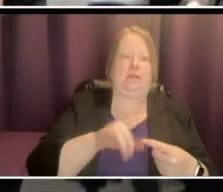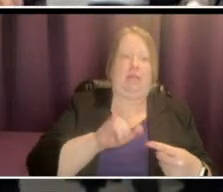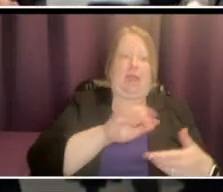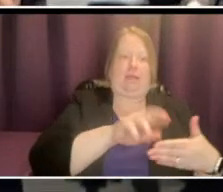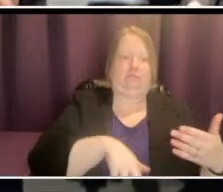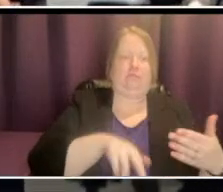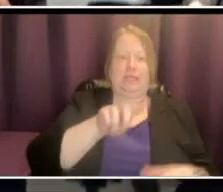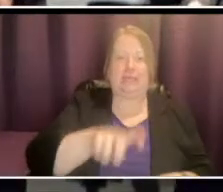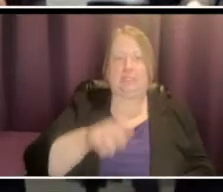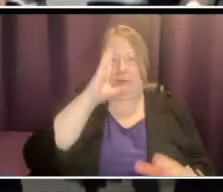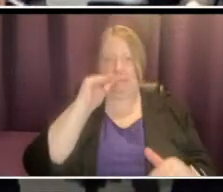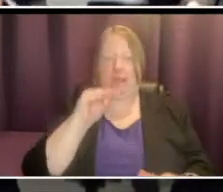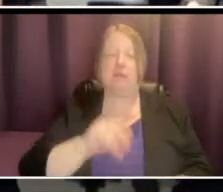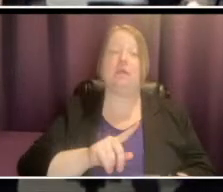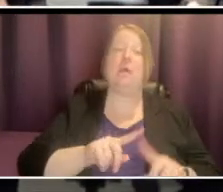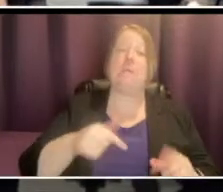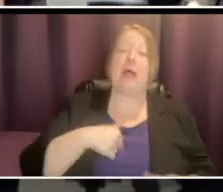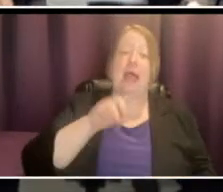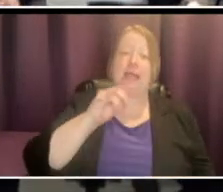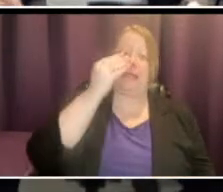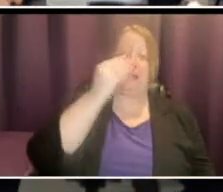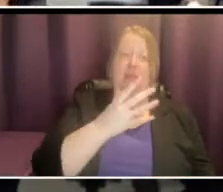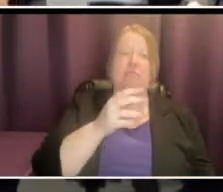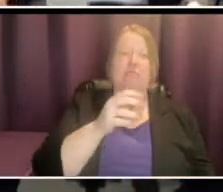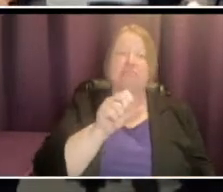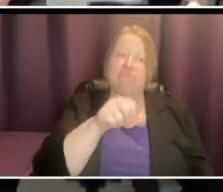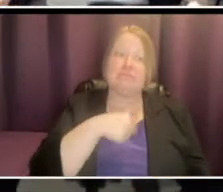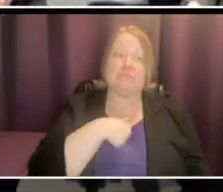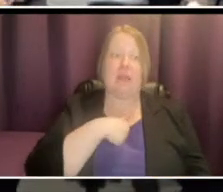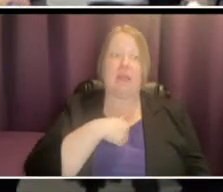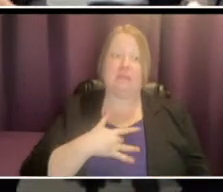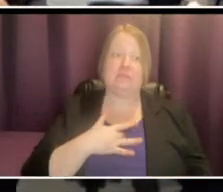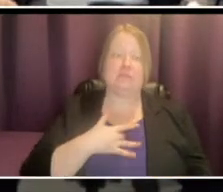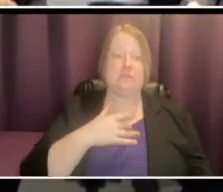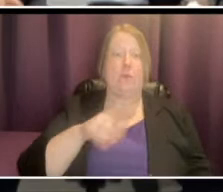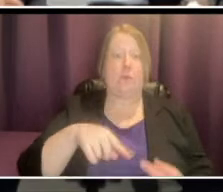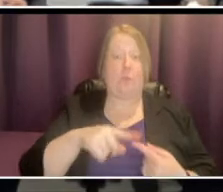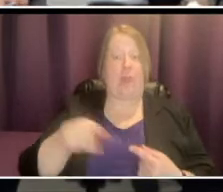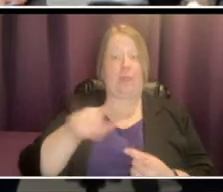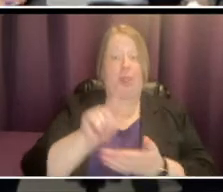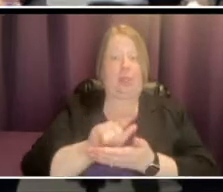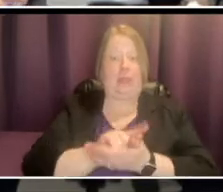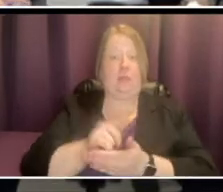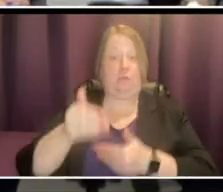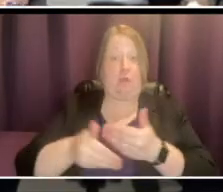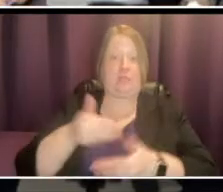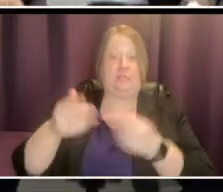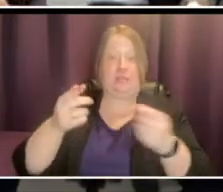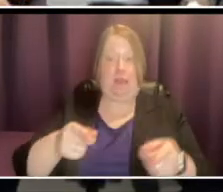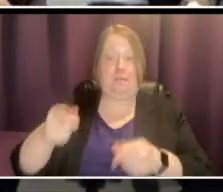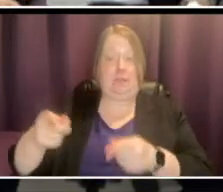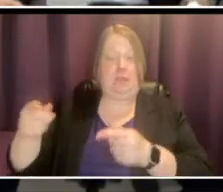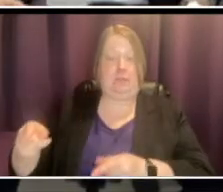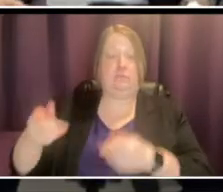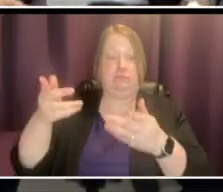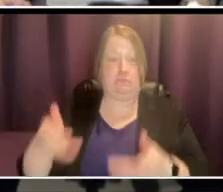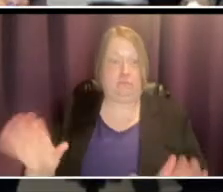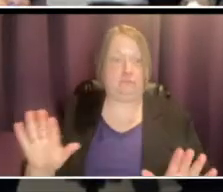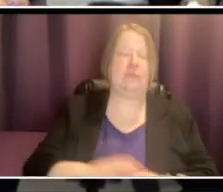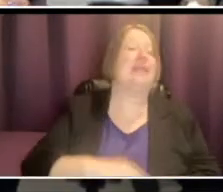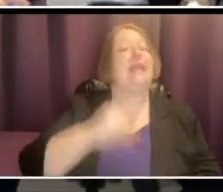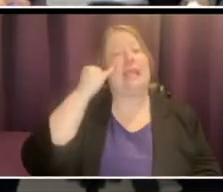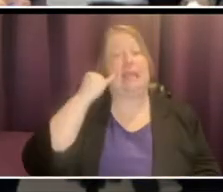I told him that I did believe, yes, that once those legal processes were run, if fraud had not